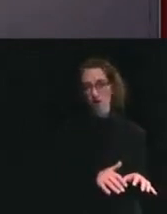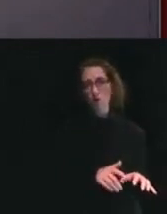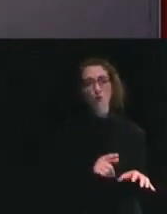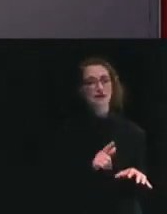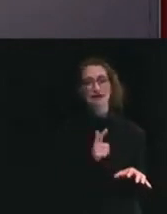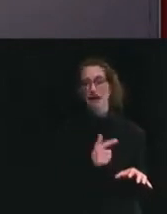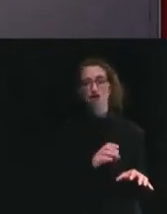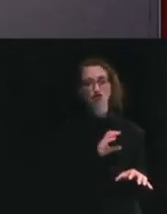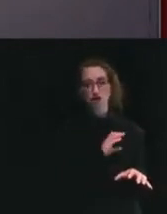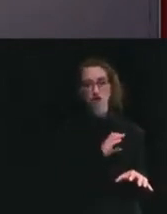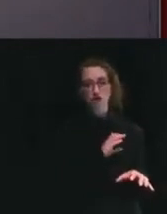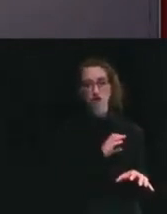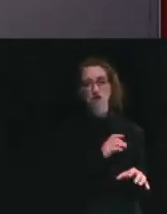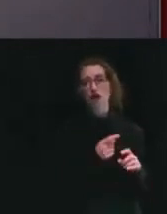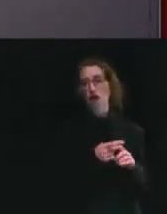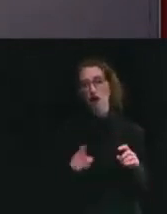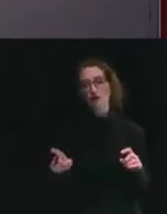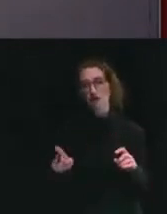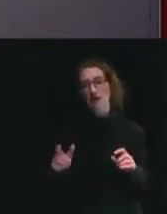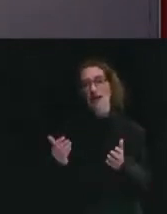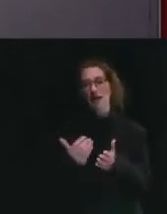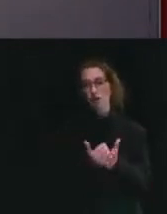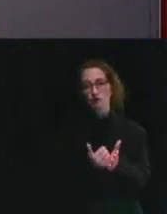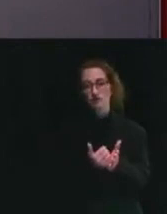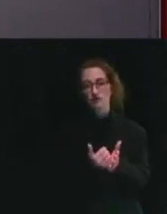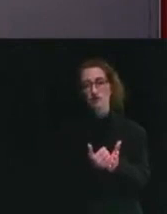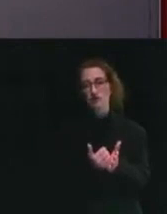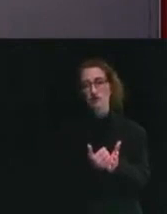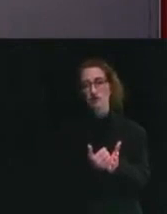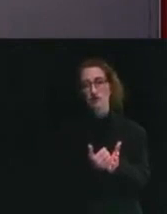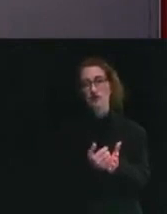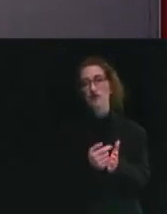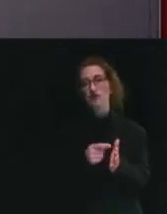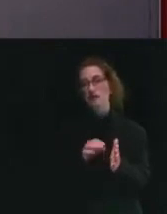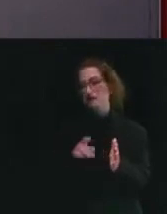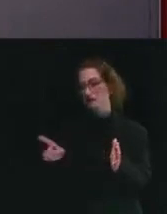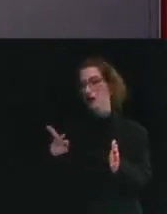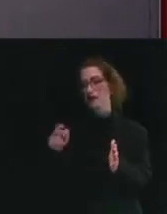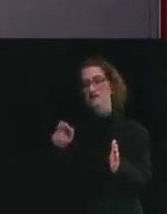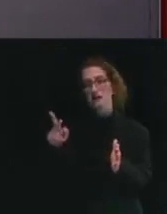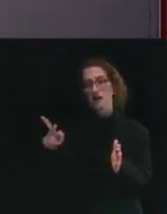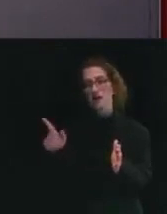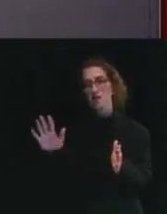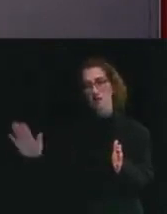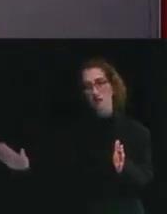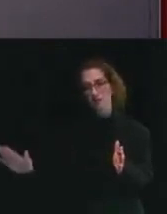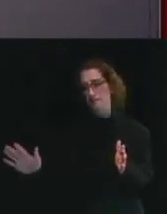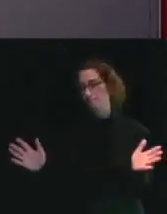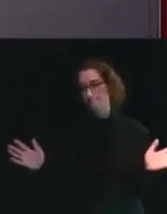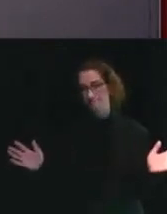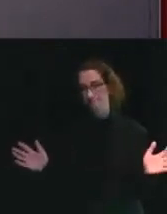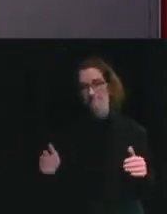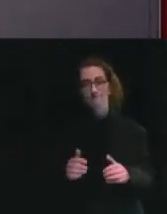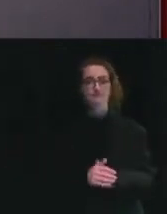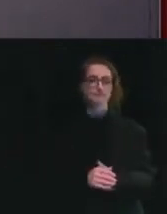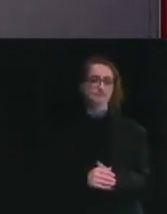and probably don't have a chance for their other income to bring them or to keep them into the KSK.